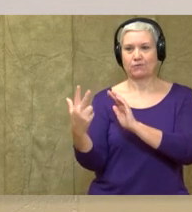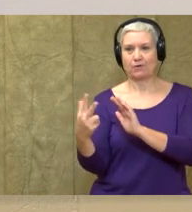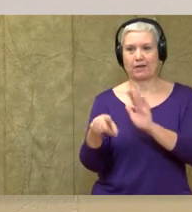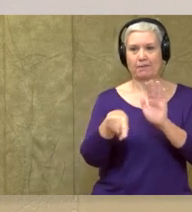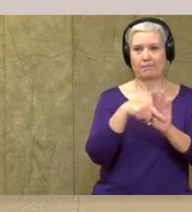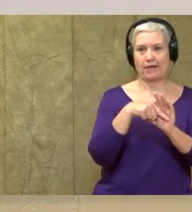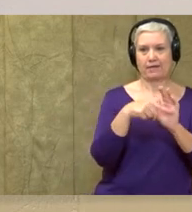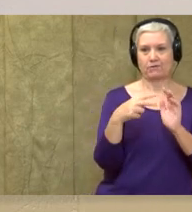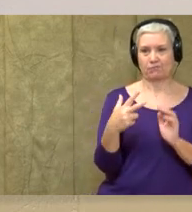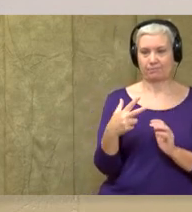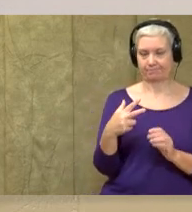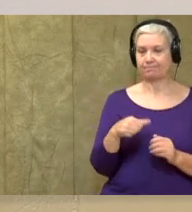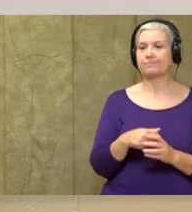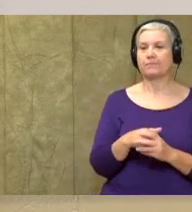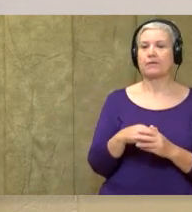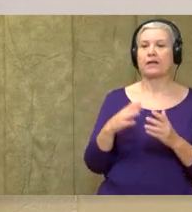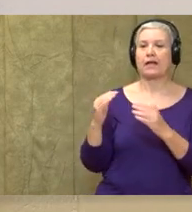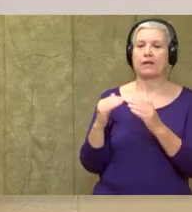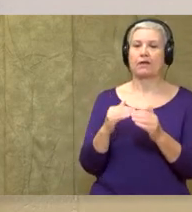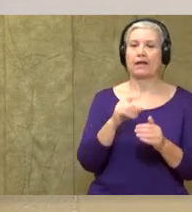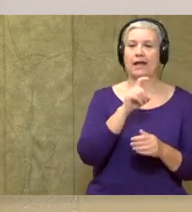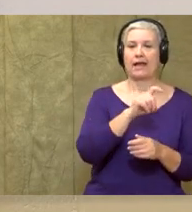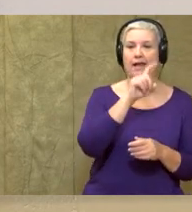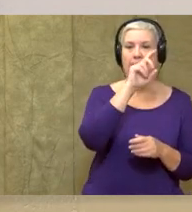squared plus 8x